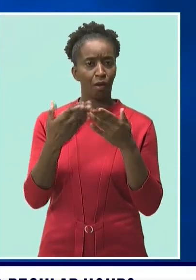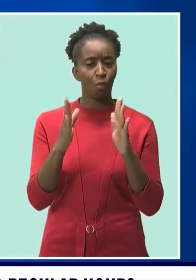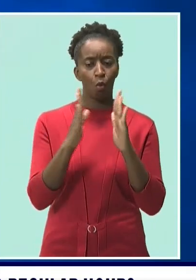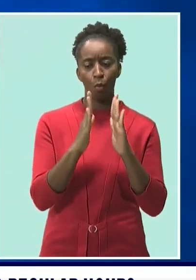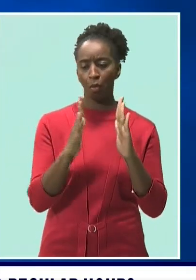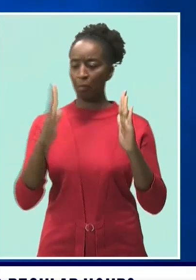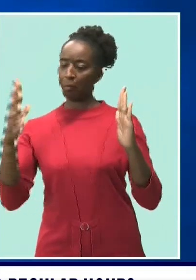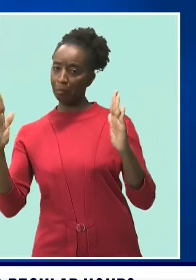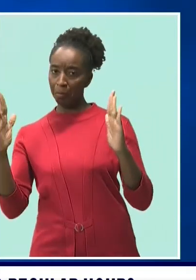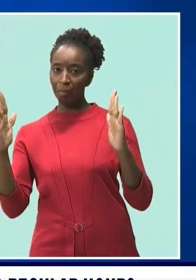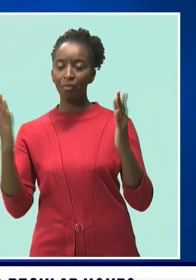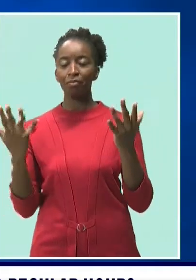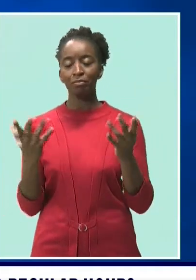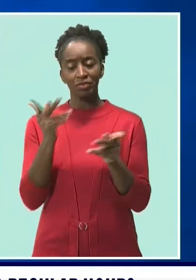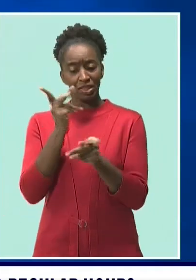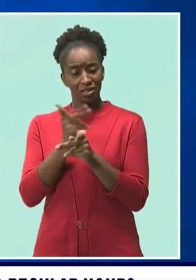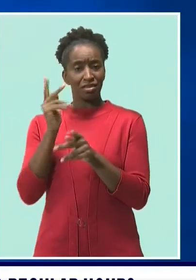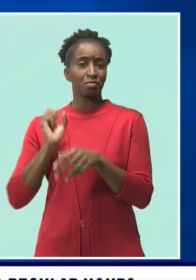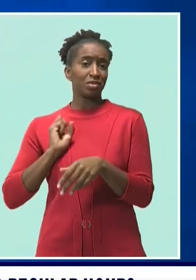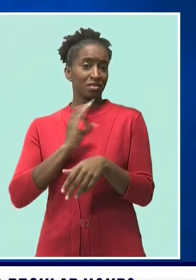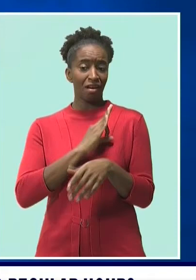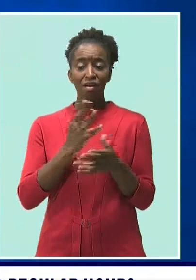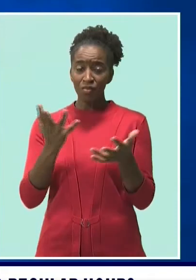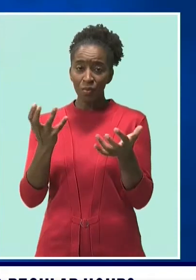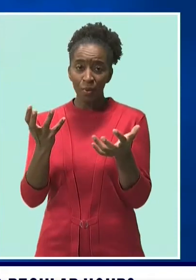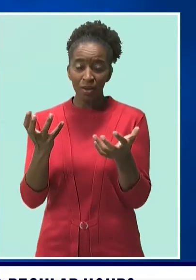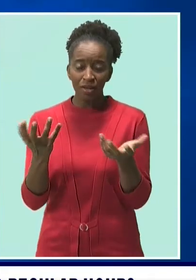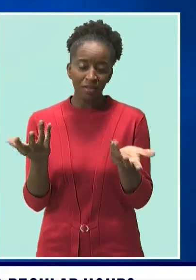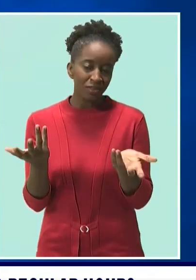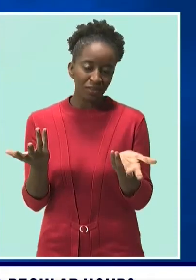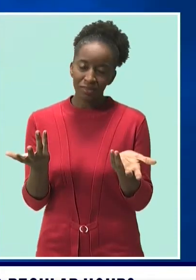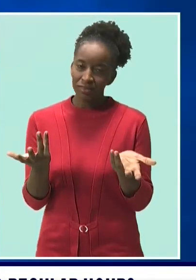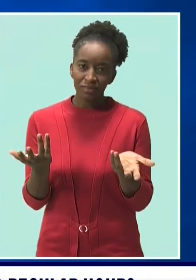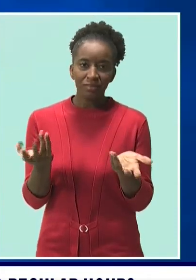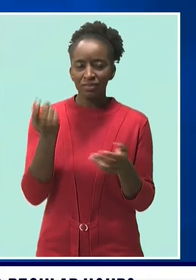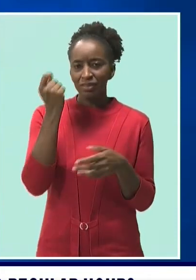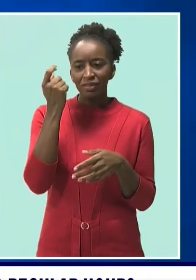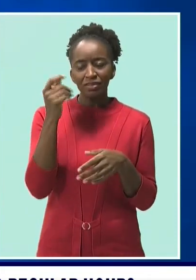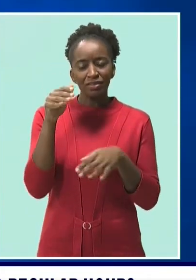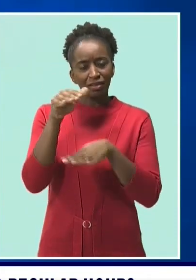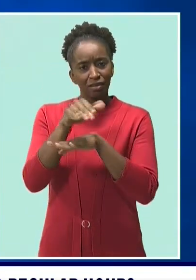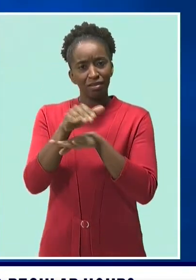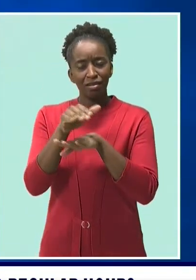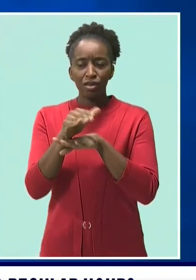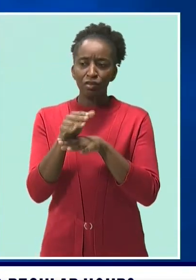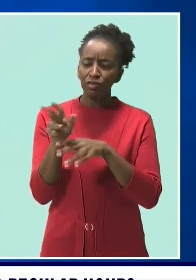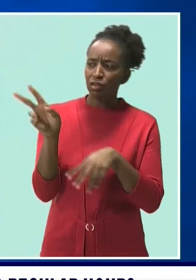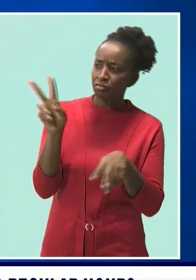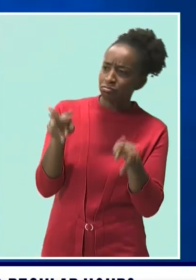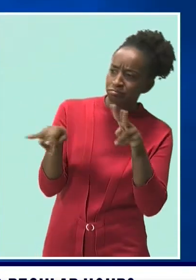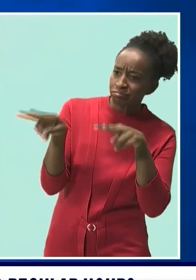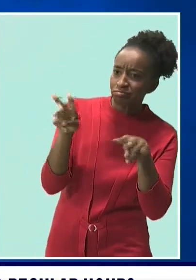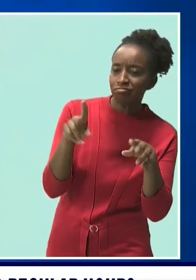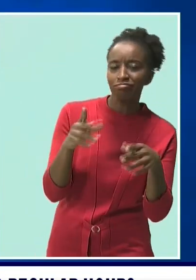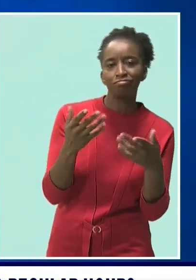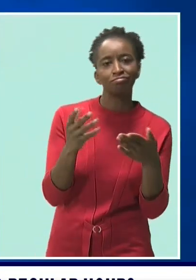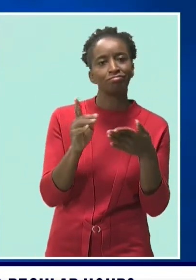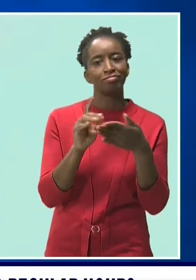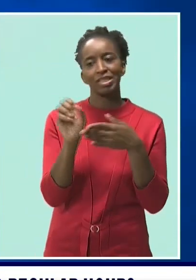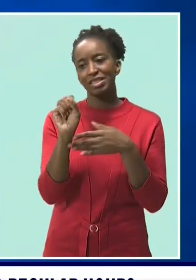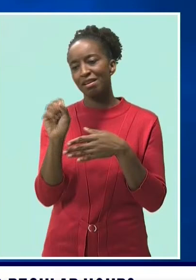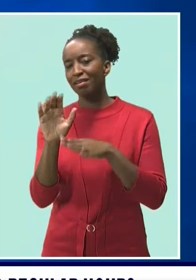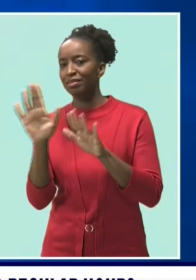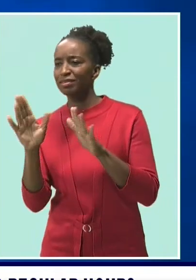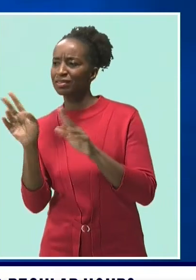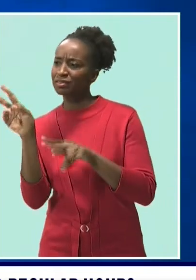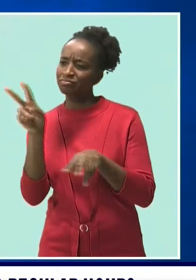revenue coming in. But that's not the reality. I think you only have to drive around on evenings and you'll see what I mean. On the weekends, you'll see what I mean. You